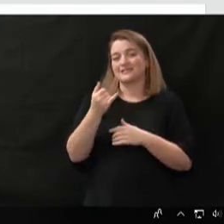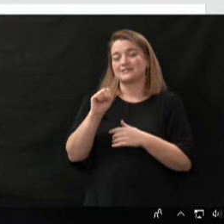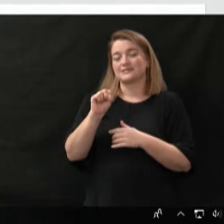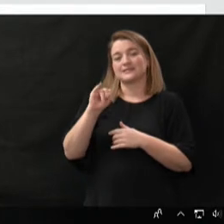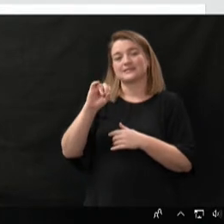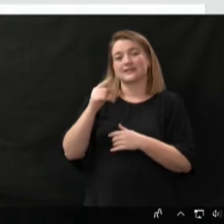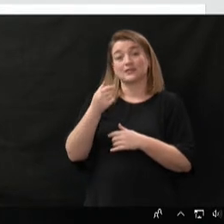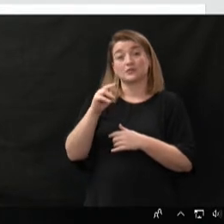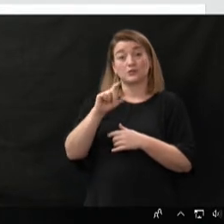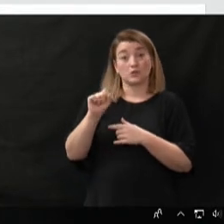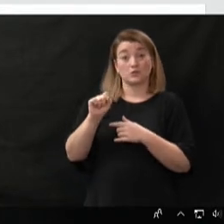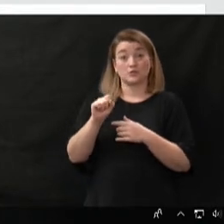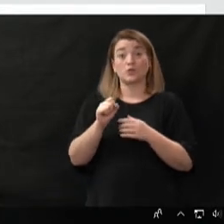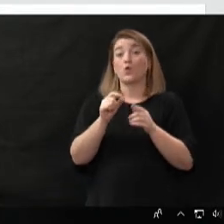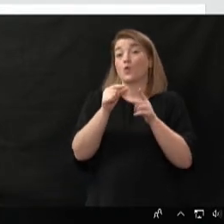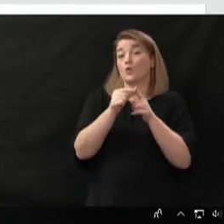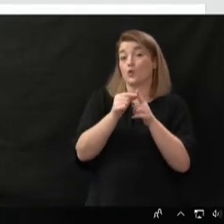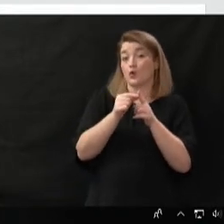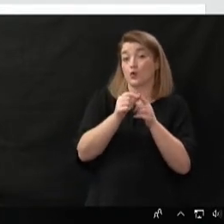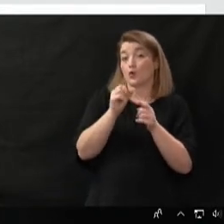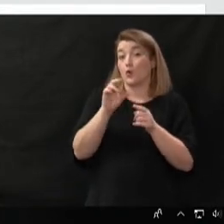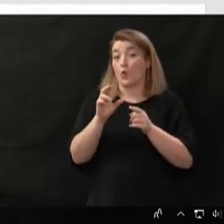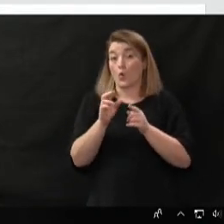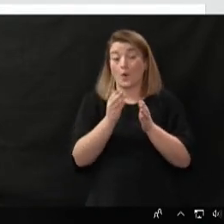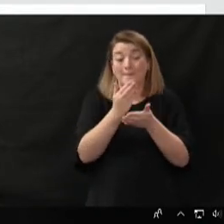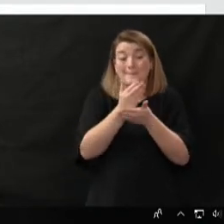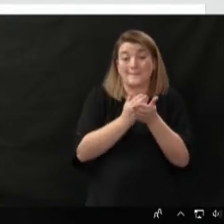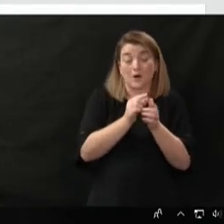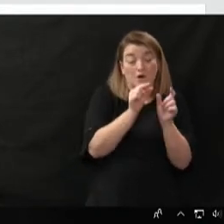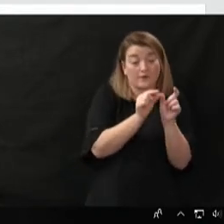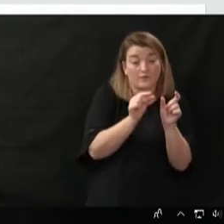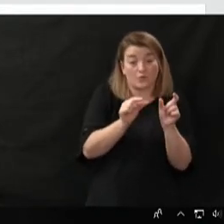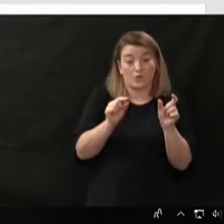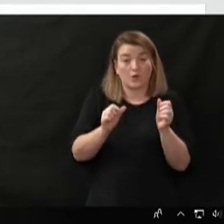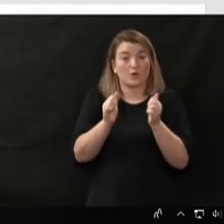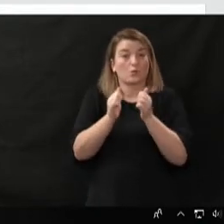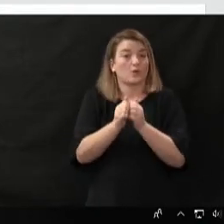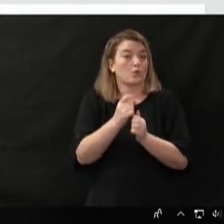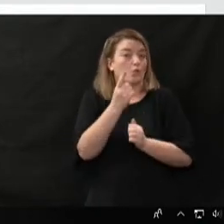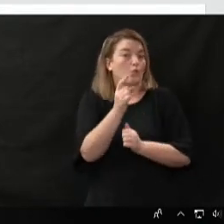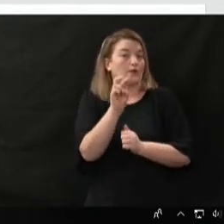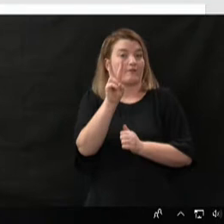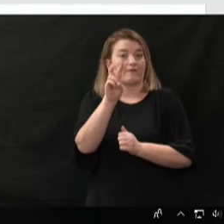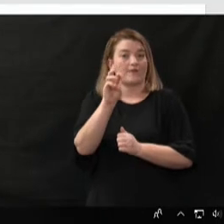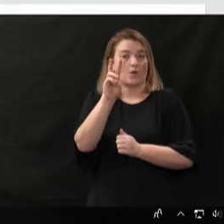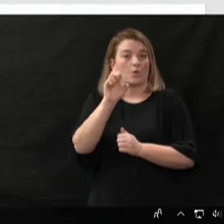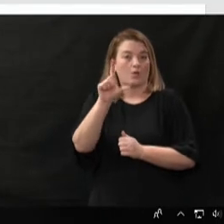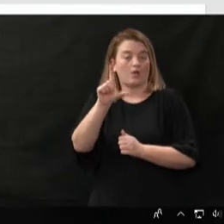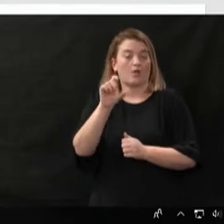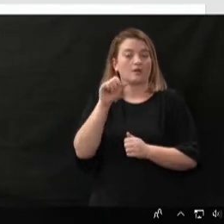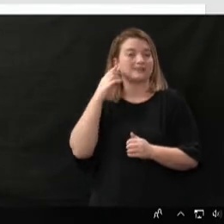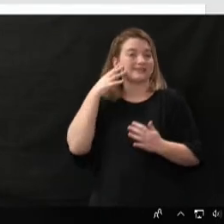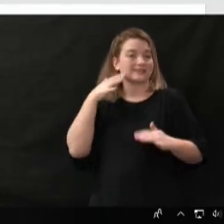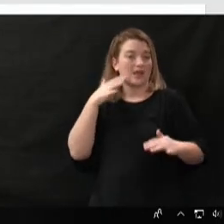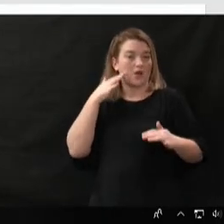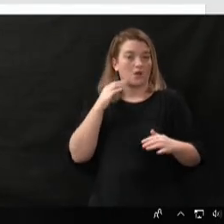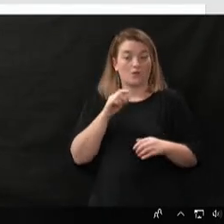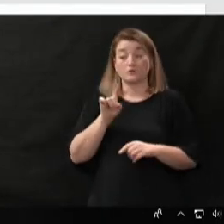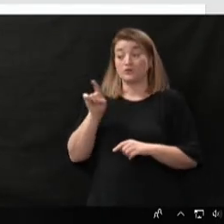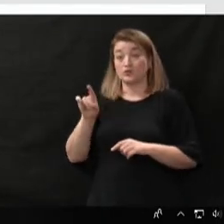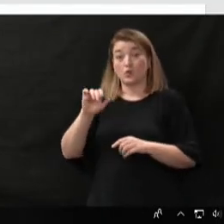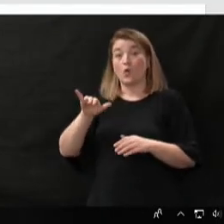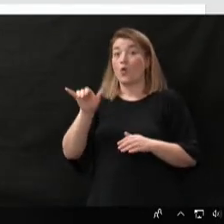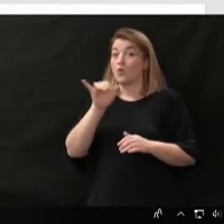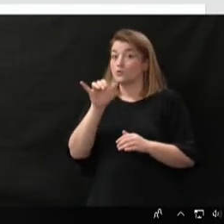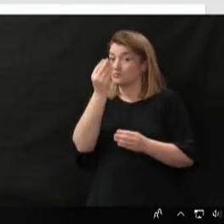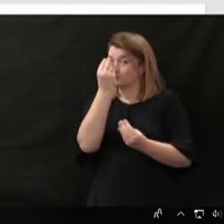word or a part of a word with one vowel sound. And she also followed that up